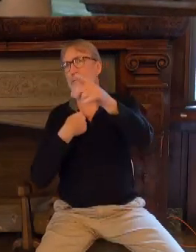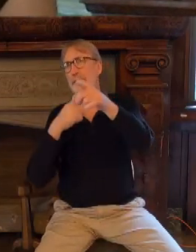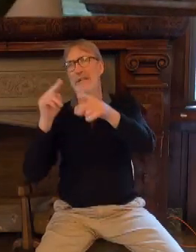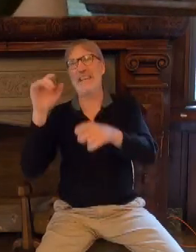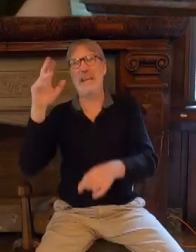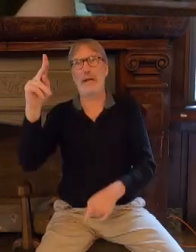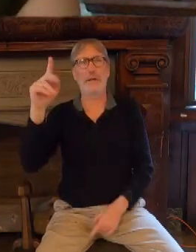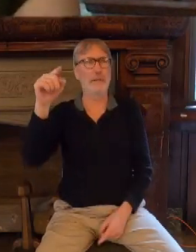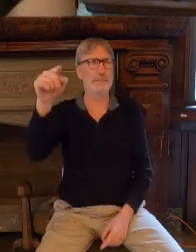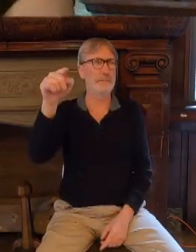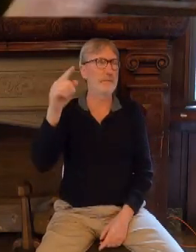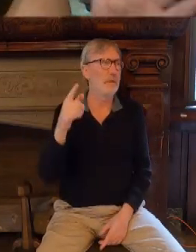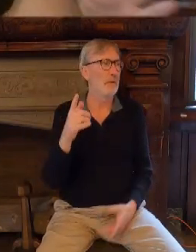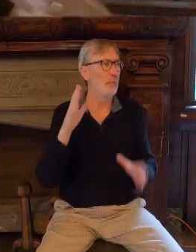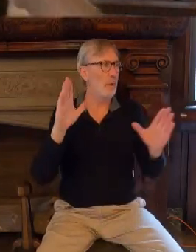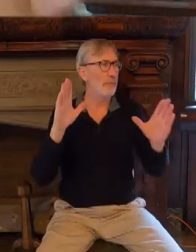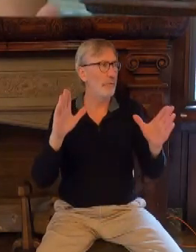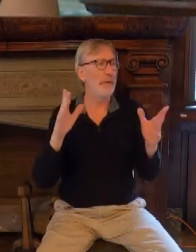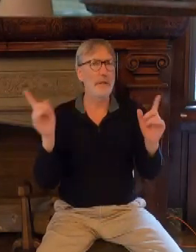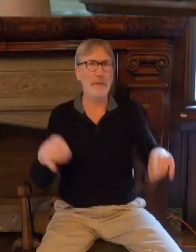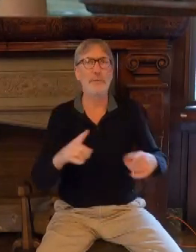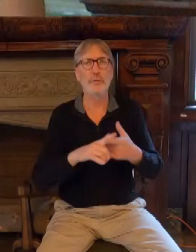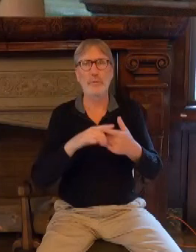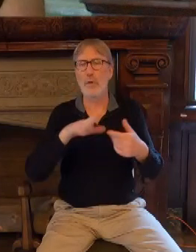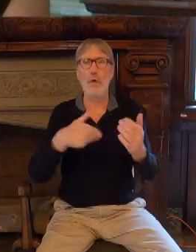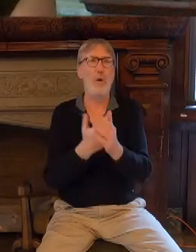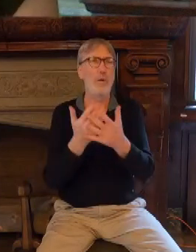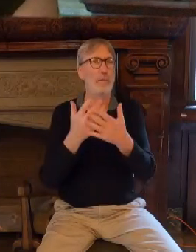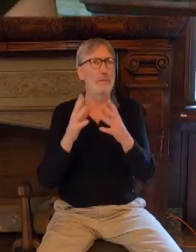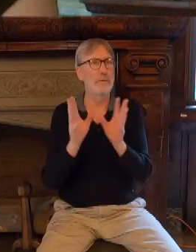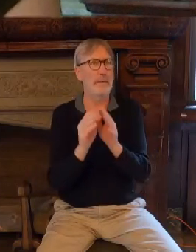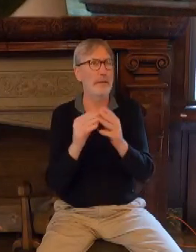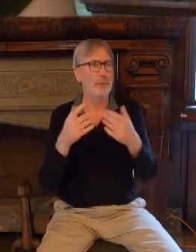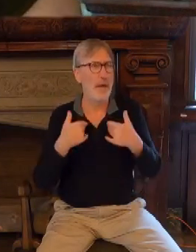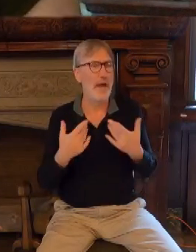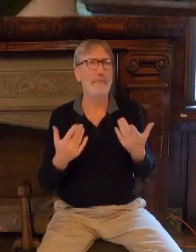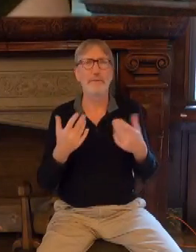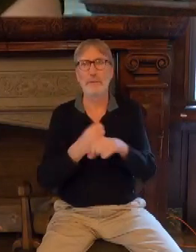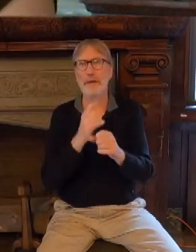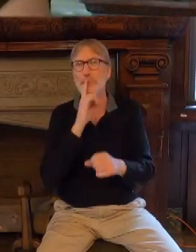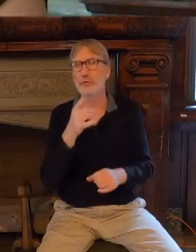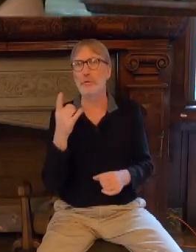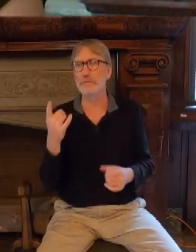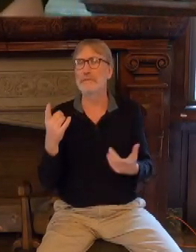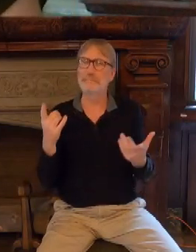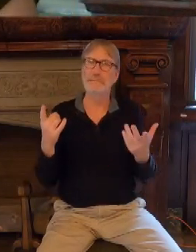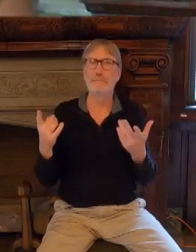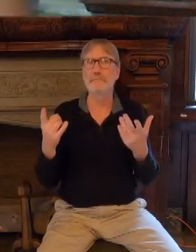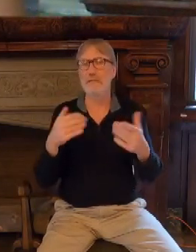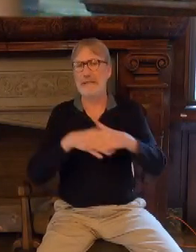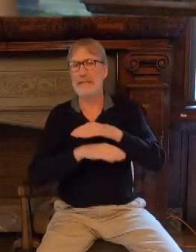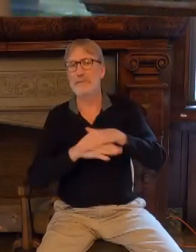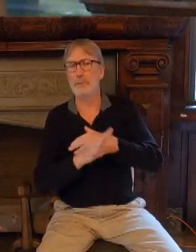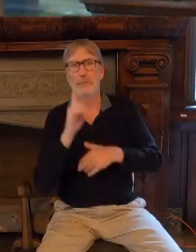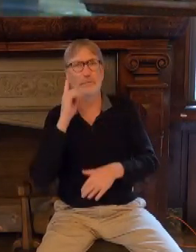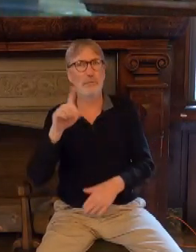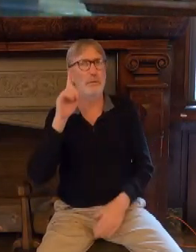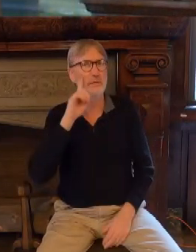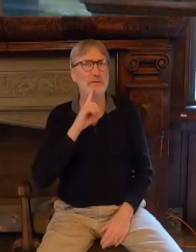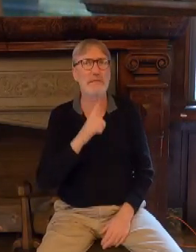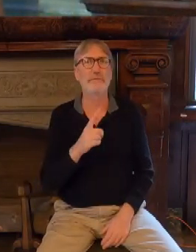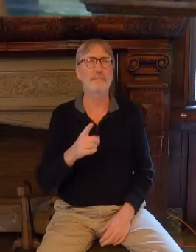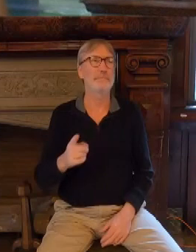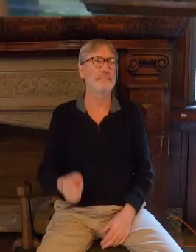wonderful. They come to like just about every meeting we do to make sure that these meetings are accessible for folks of